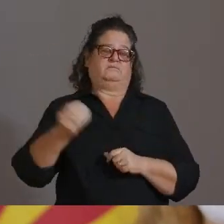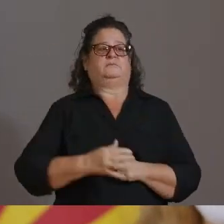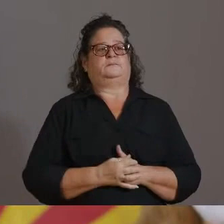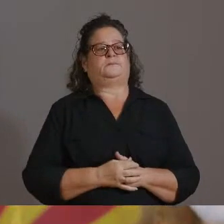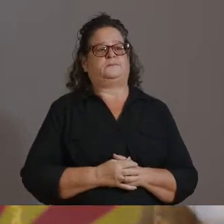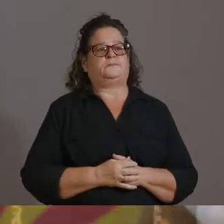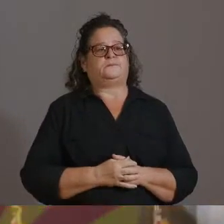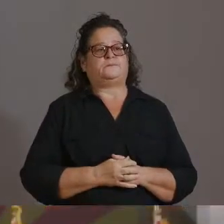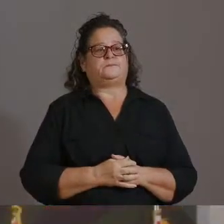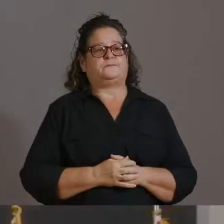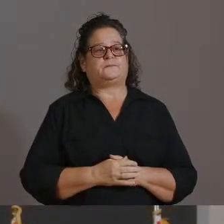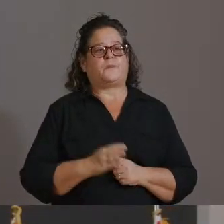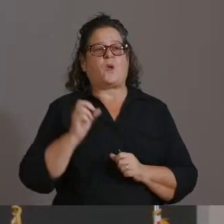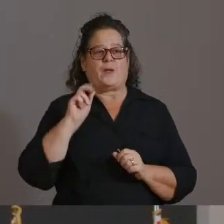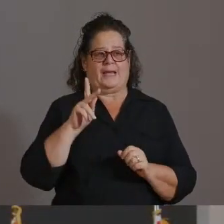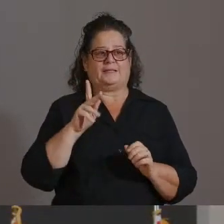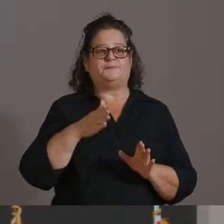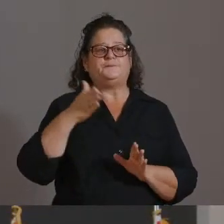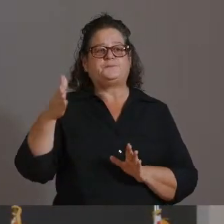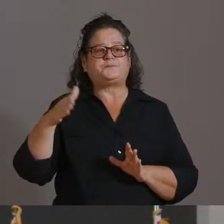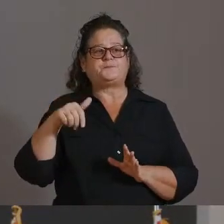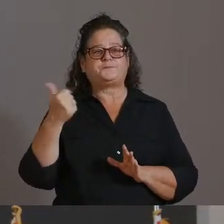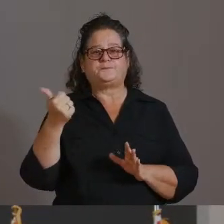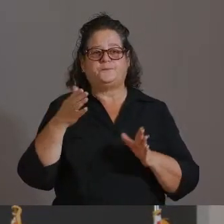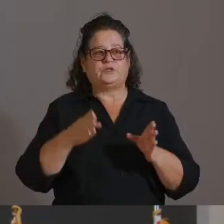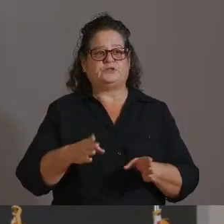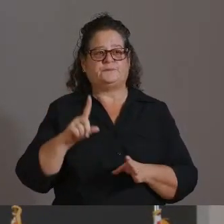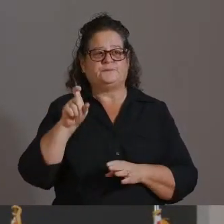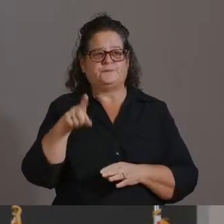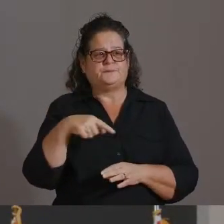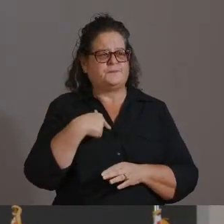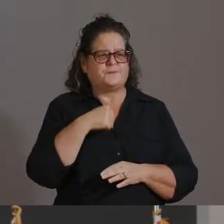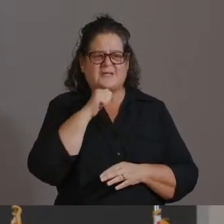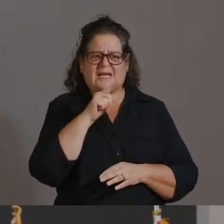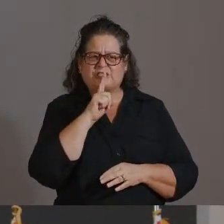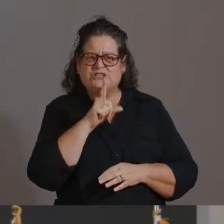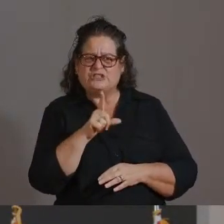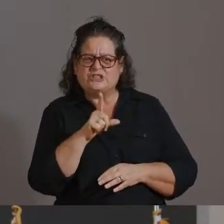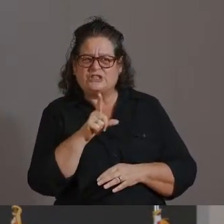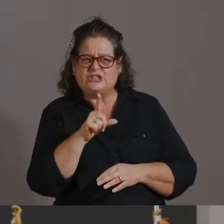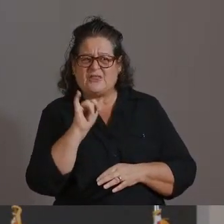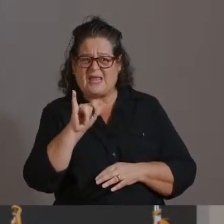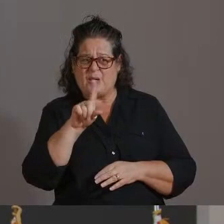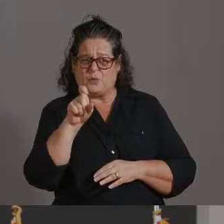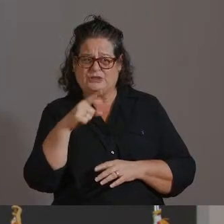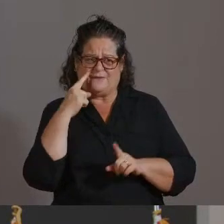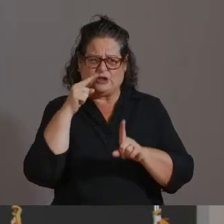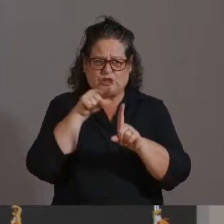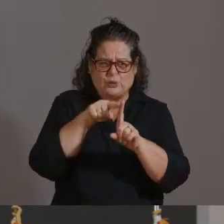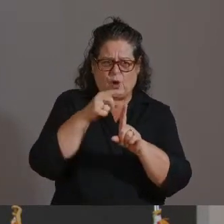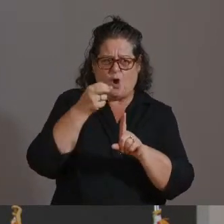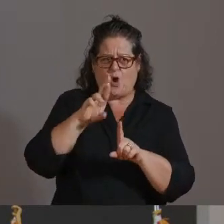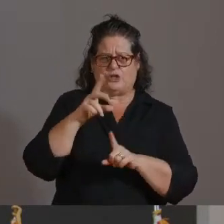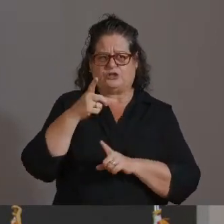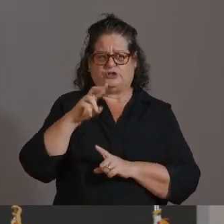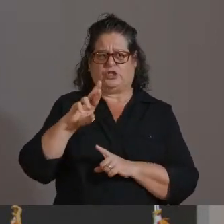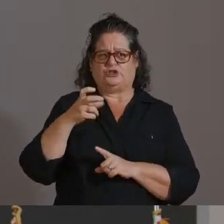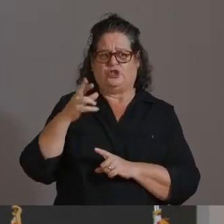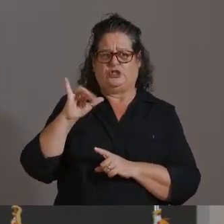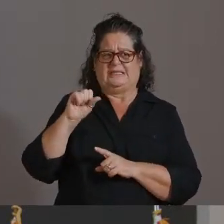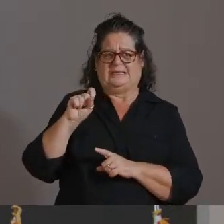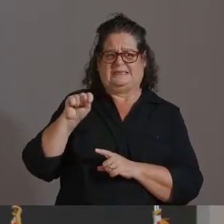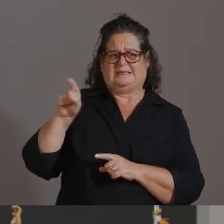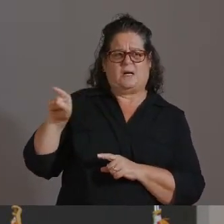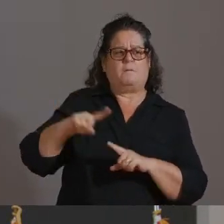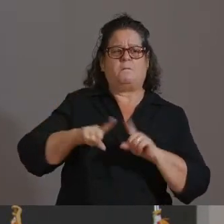Hi, Governor. Over here, Tony with Telemundo. So I'm not sure if this question is better for you or Dr. Chris, but my question